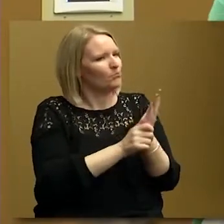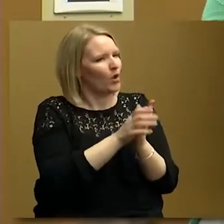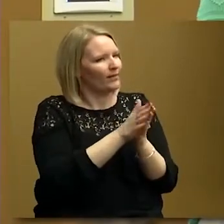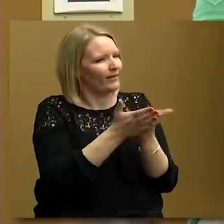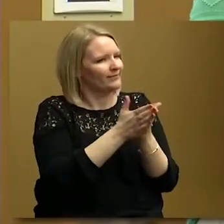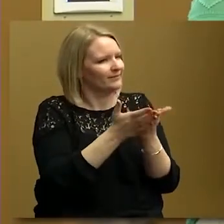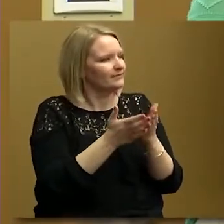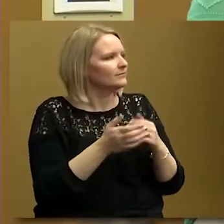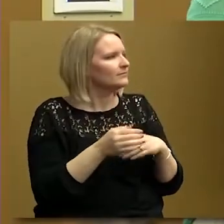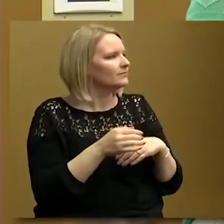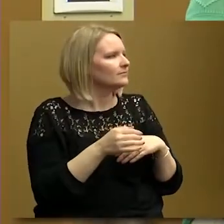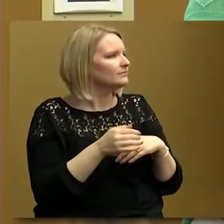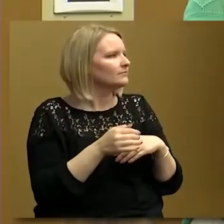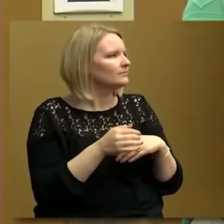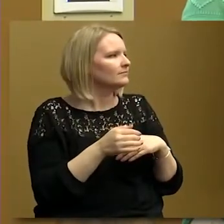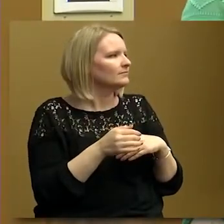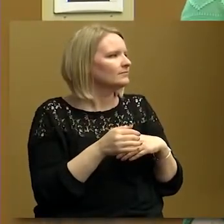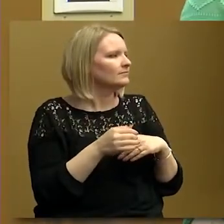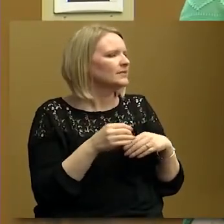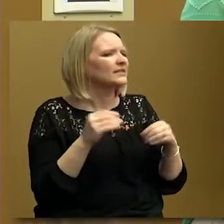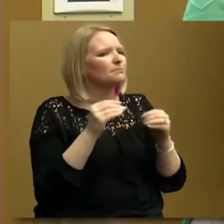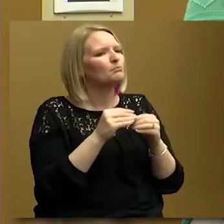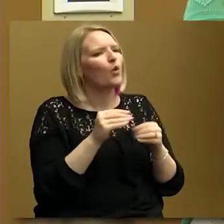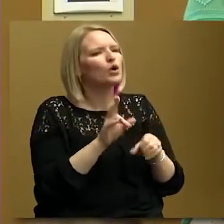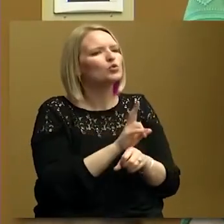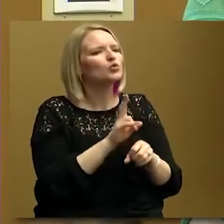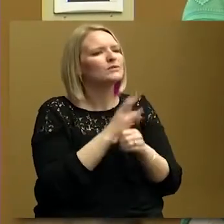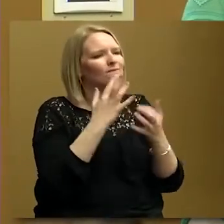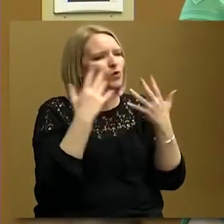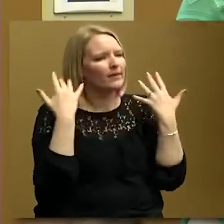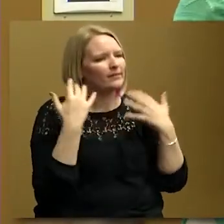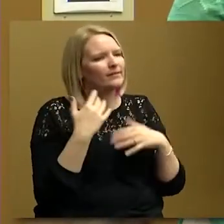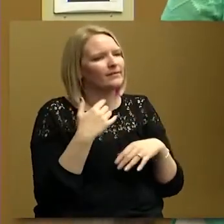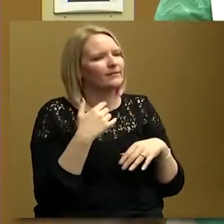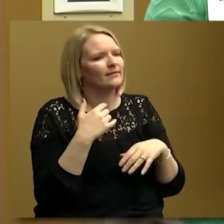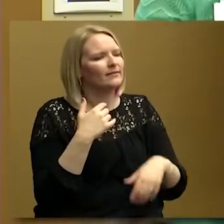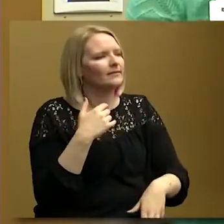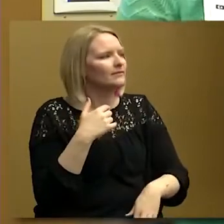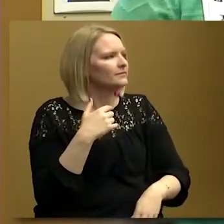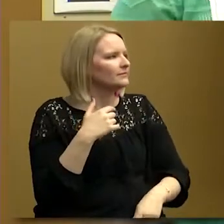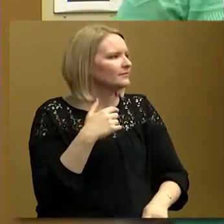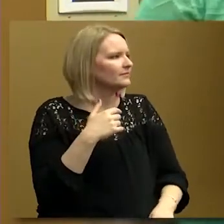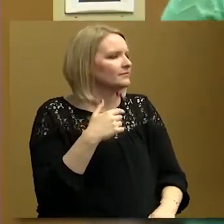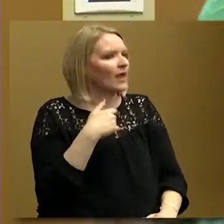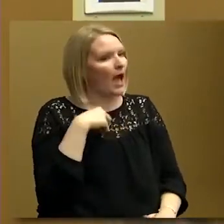it's a lot more user-friendly. It just, even looking at it,